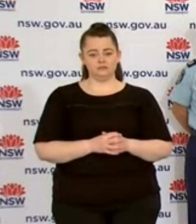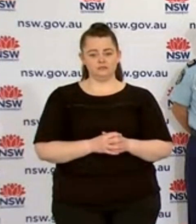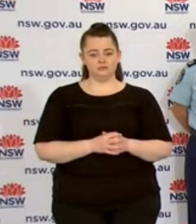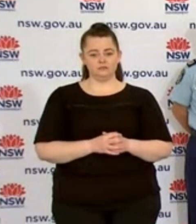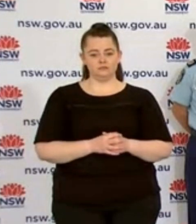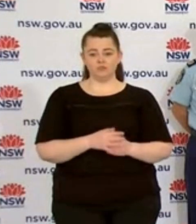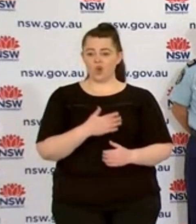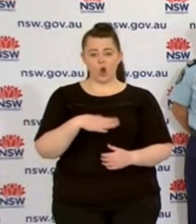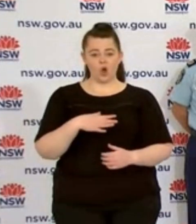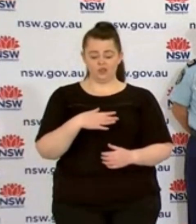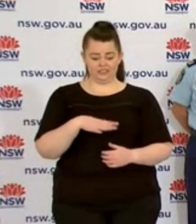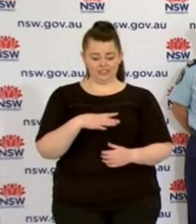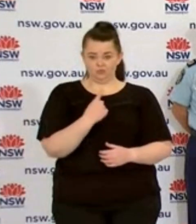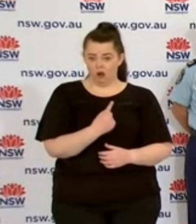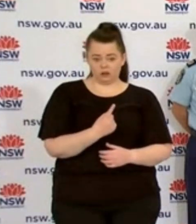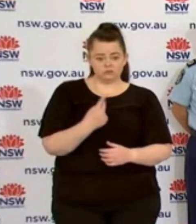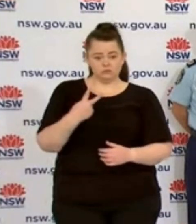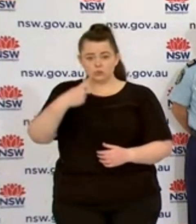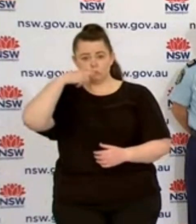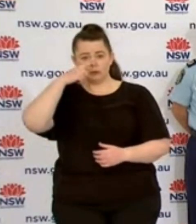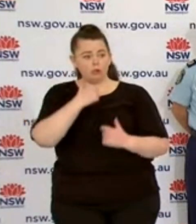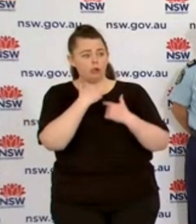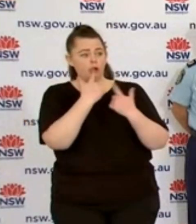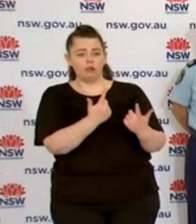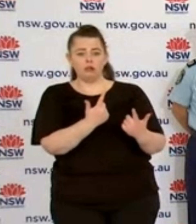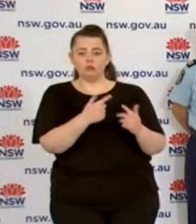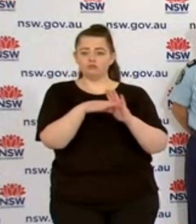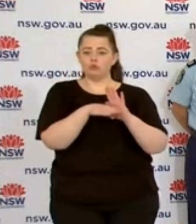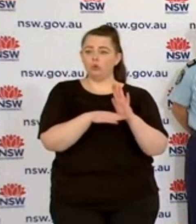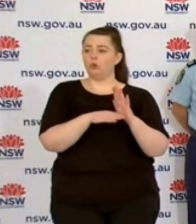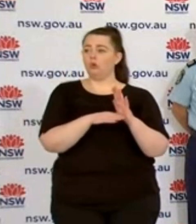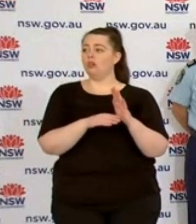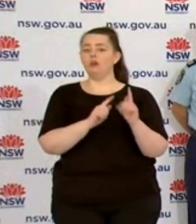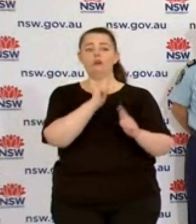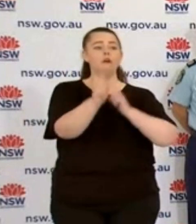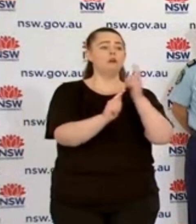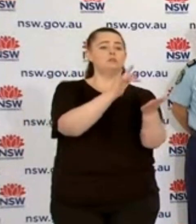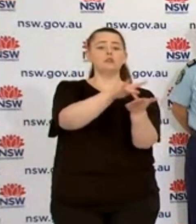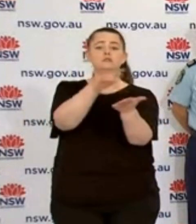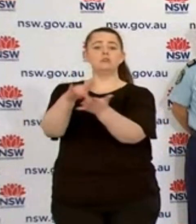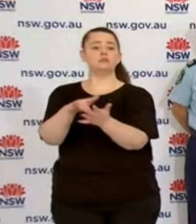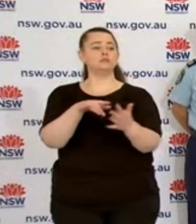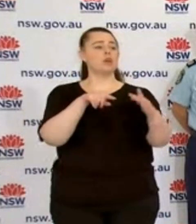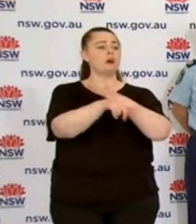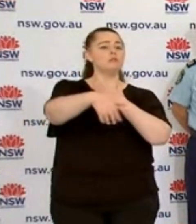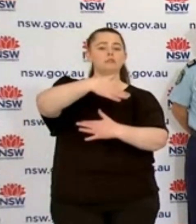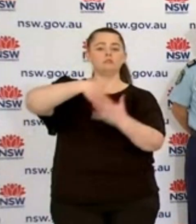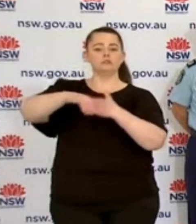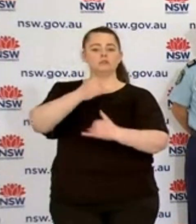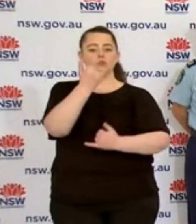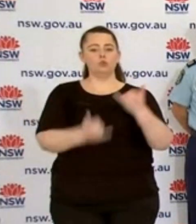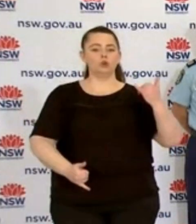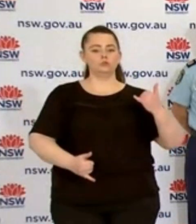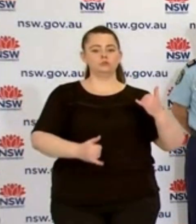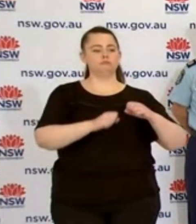people doing the wrong thing, and that's why the role of police is so critical. That's why we've always said to the New South Wales Police, from the Commissioner to the